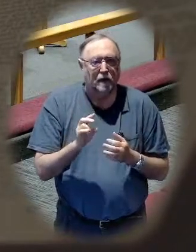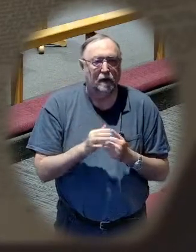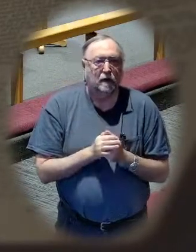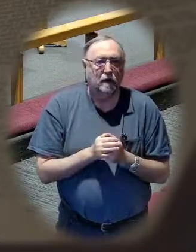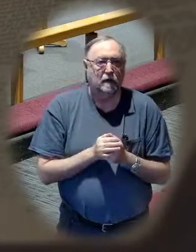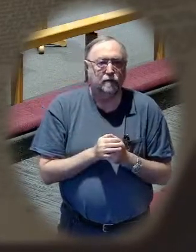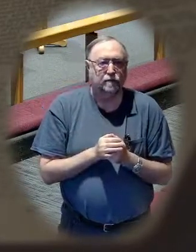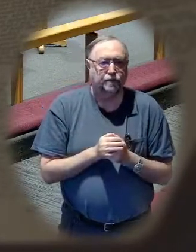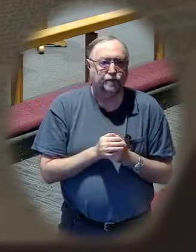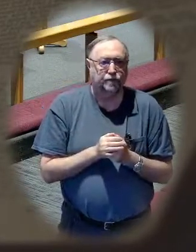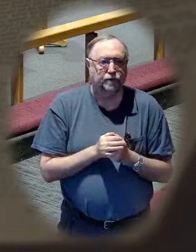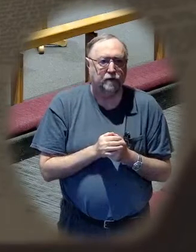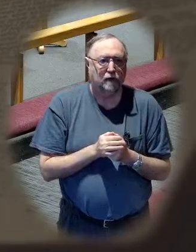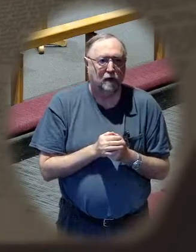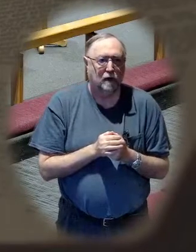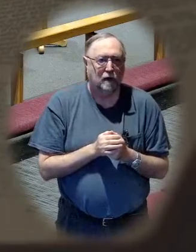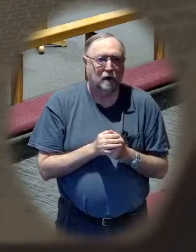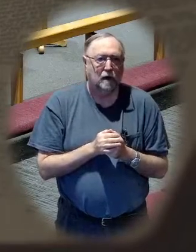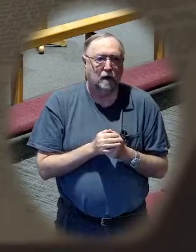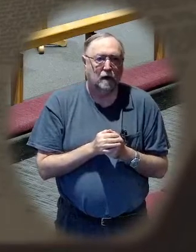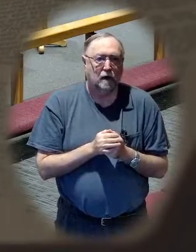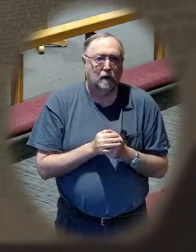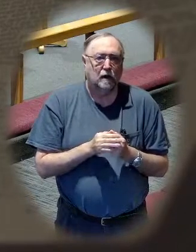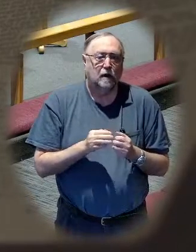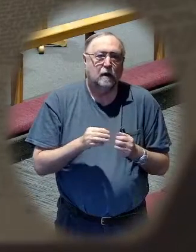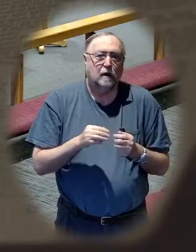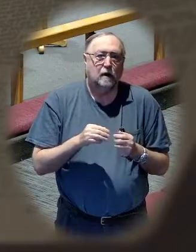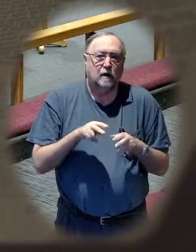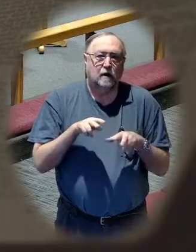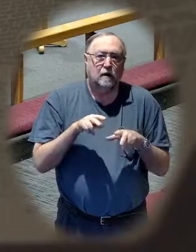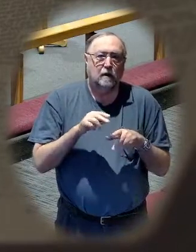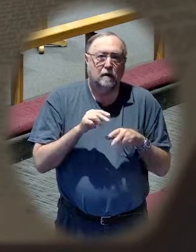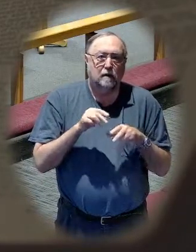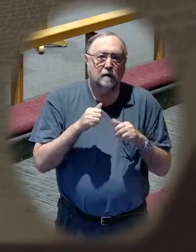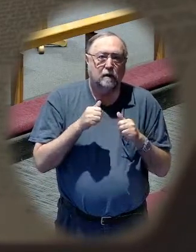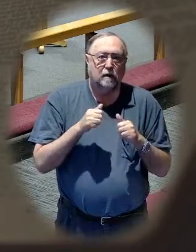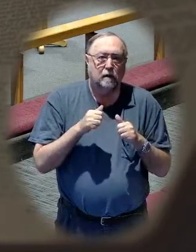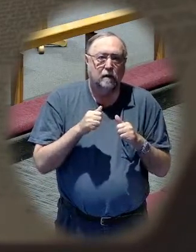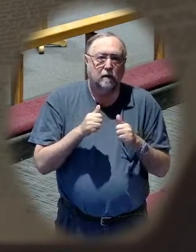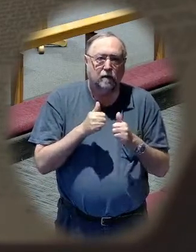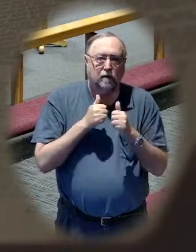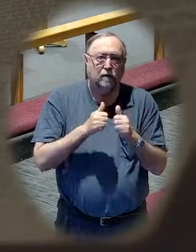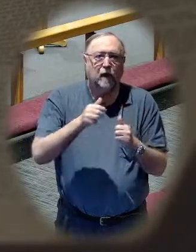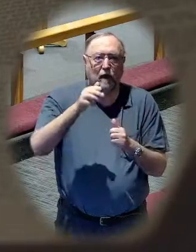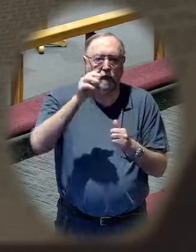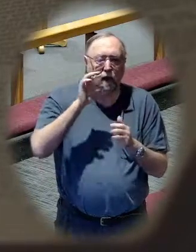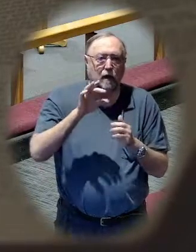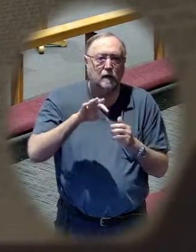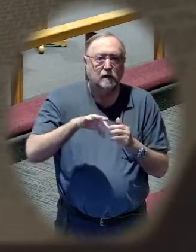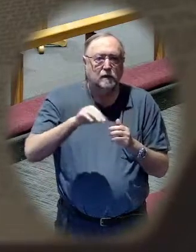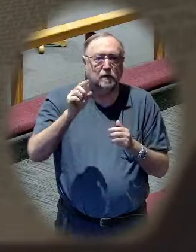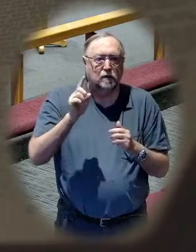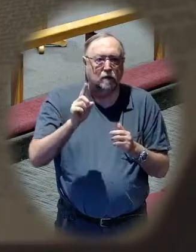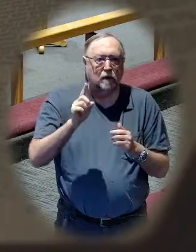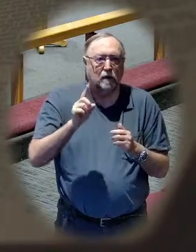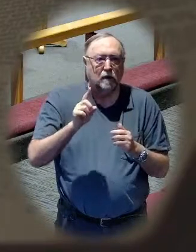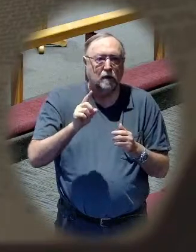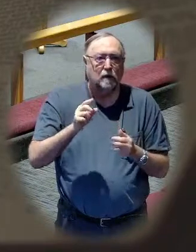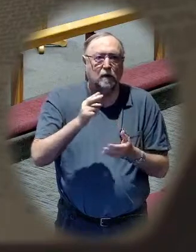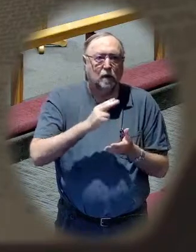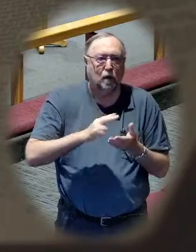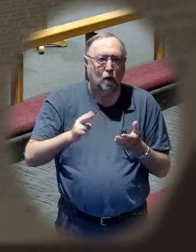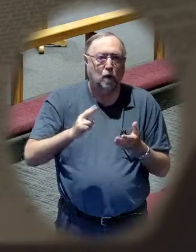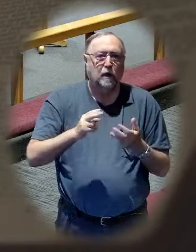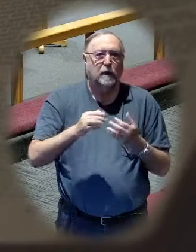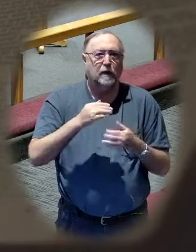17. "Put on then as God's chosen ones, holy and beloved, compassion,